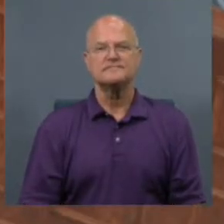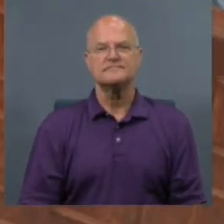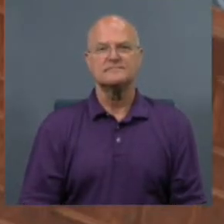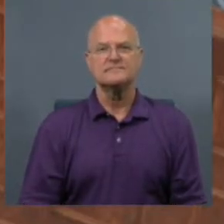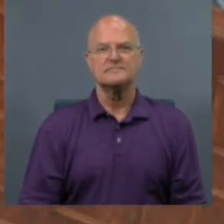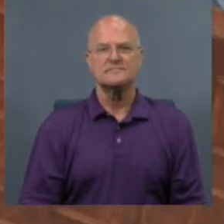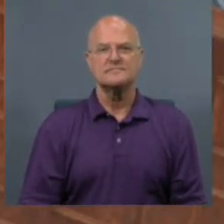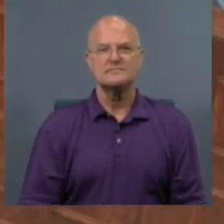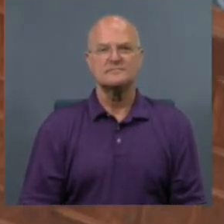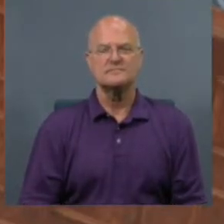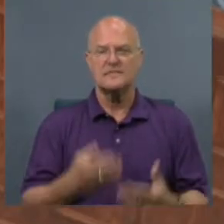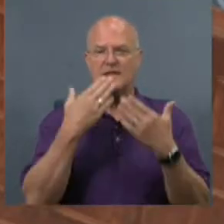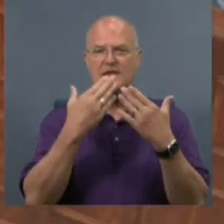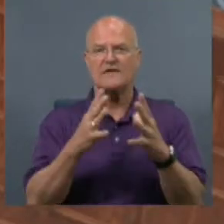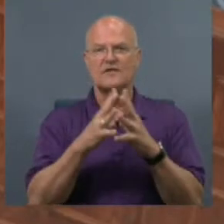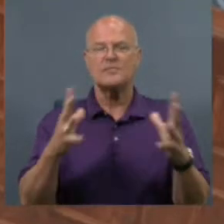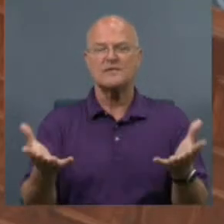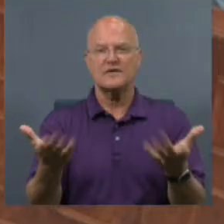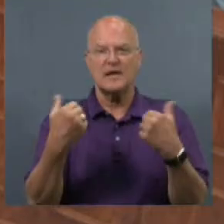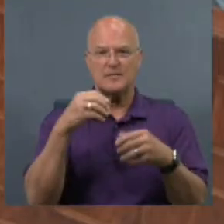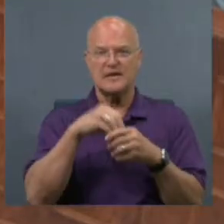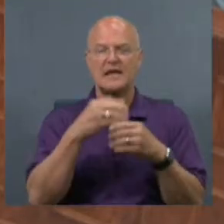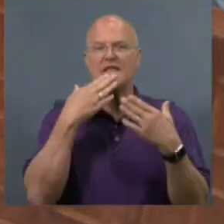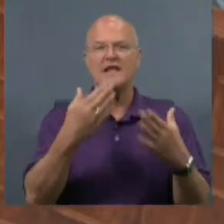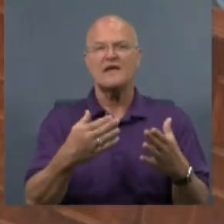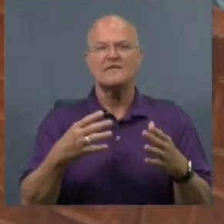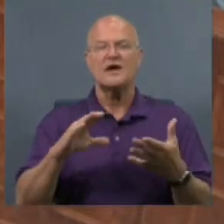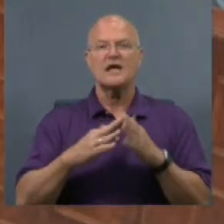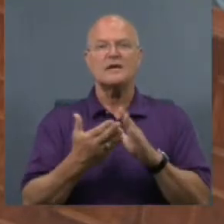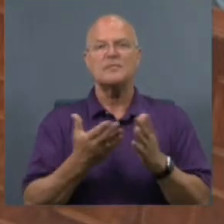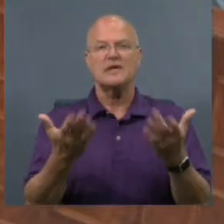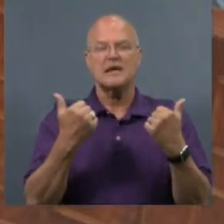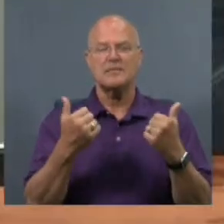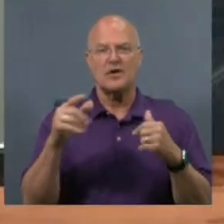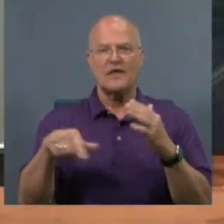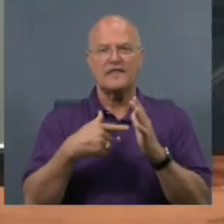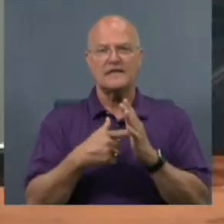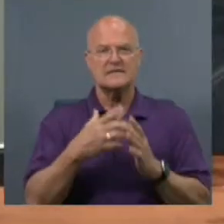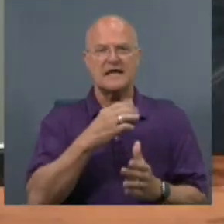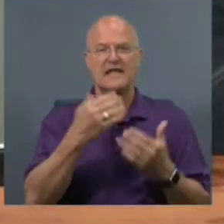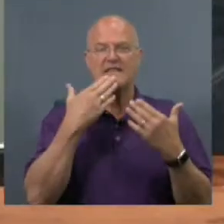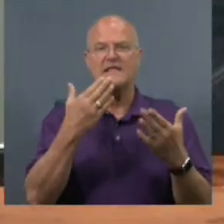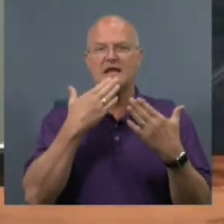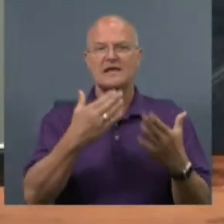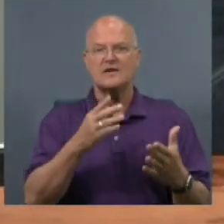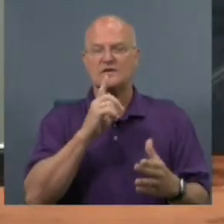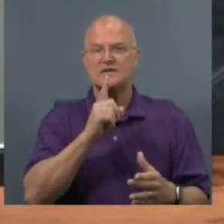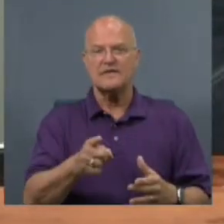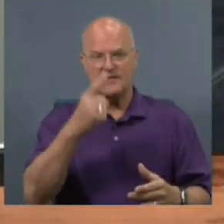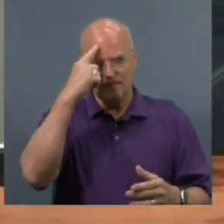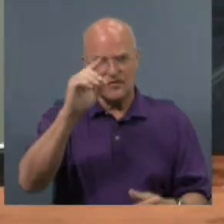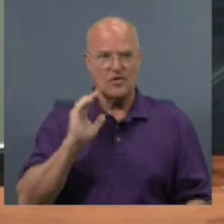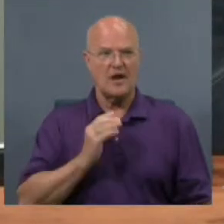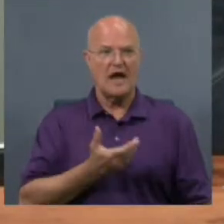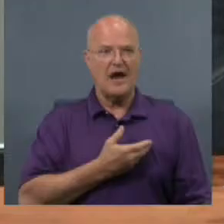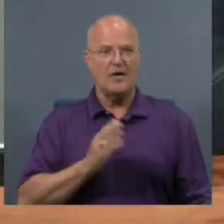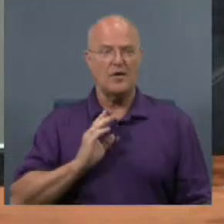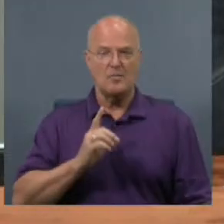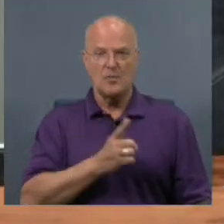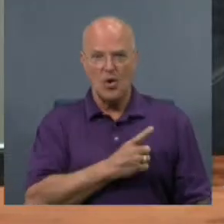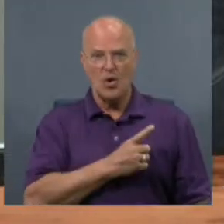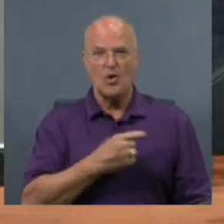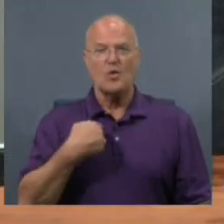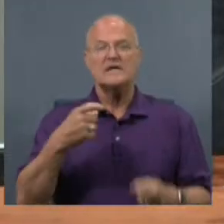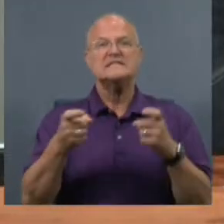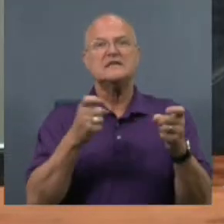right. Well, thank you very much, applicant, for coming in. Thank you for the community coming out on this. And thank you definitely to our board, which